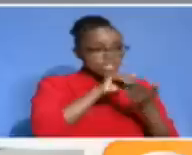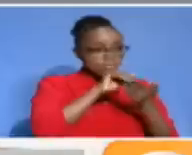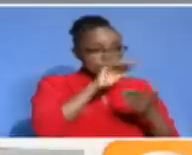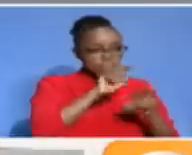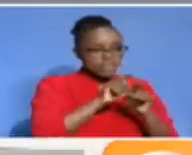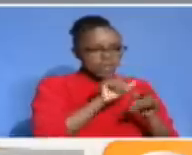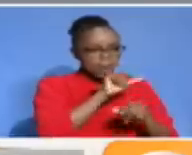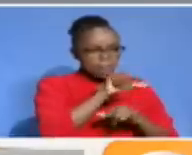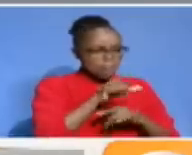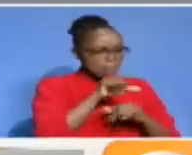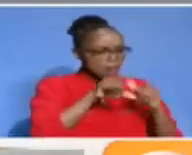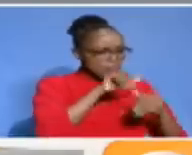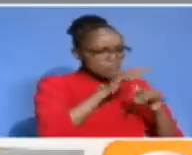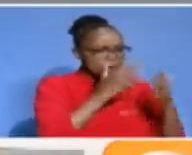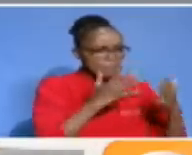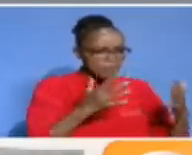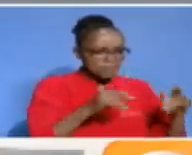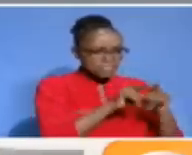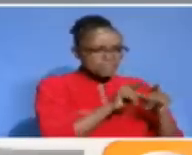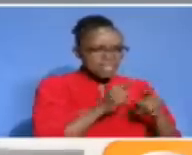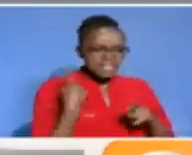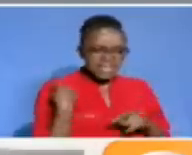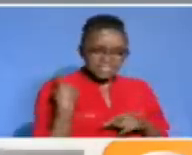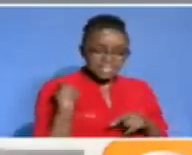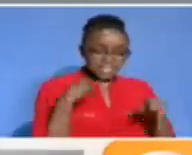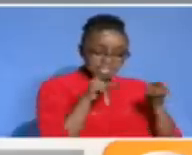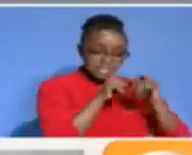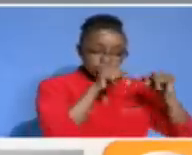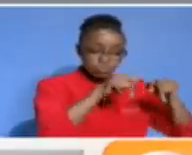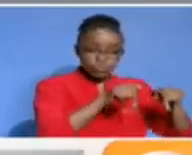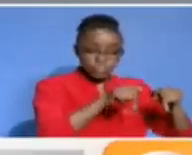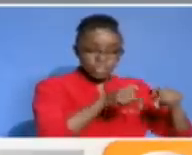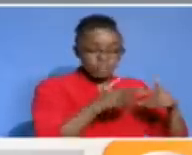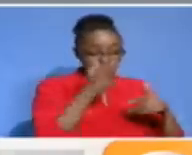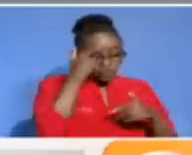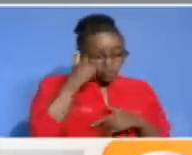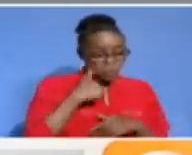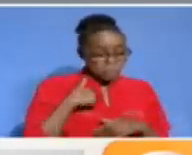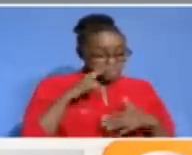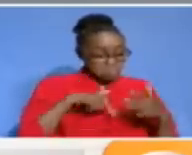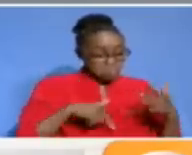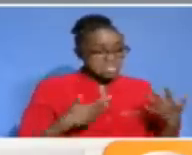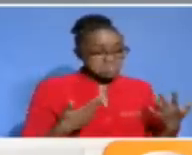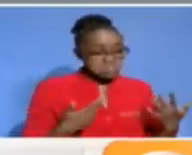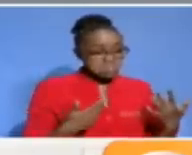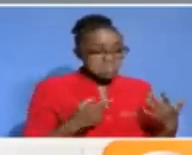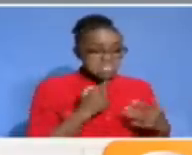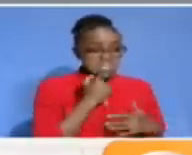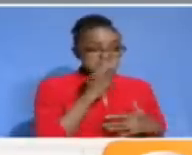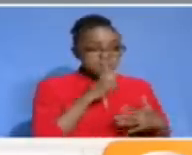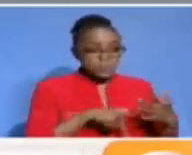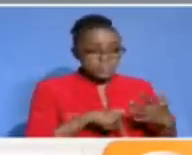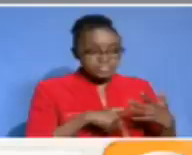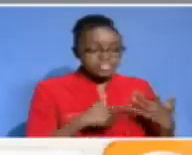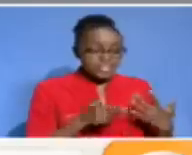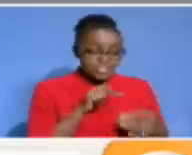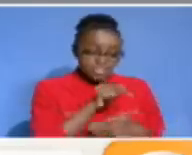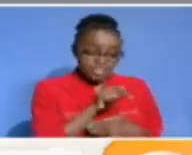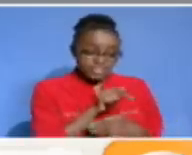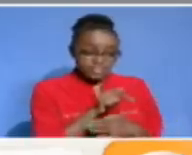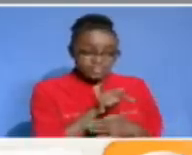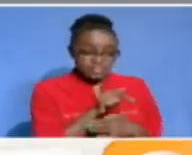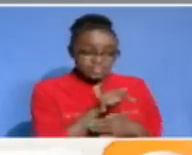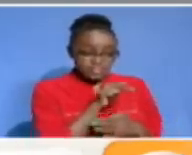their property. Even here yesterday and today, what for me was telling is that here,